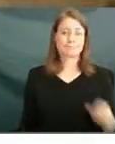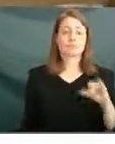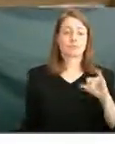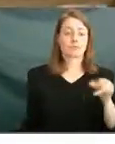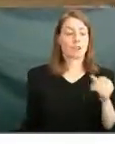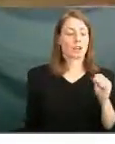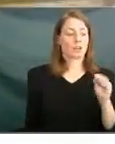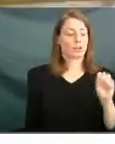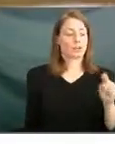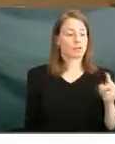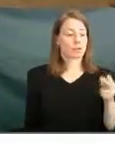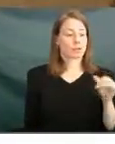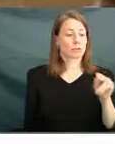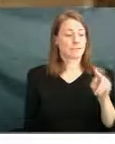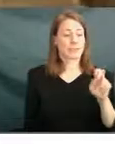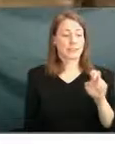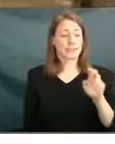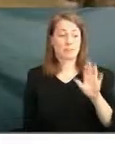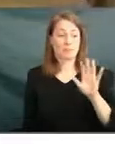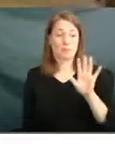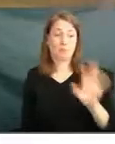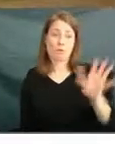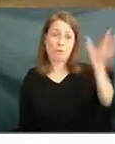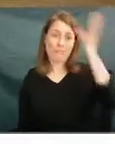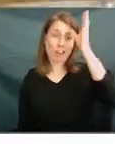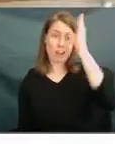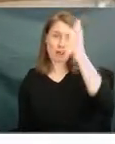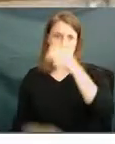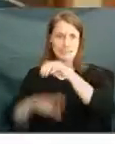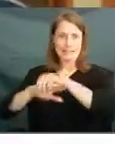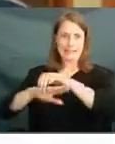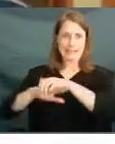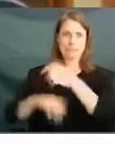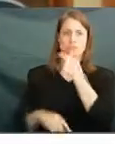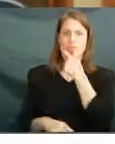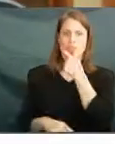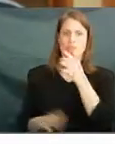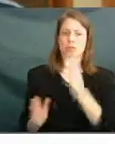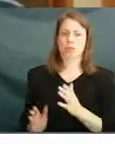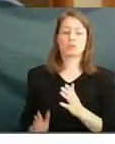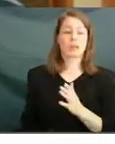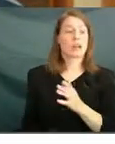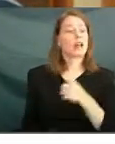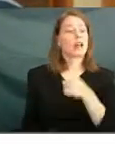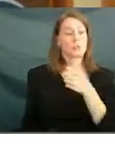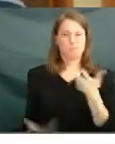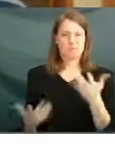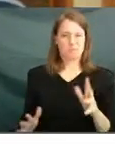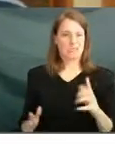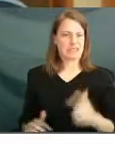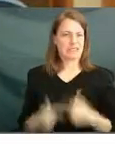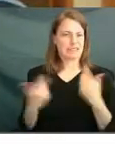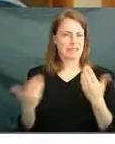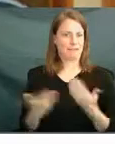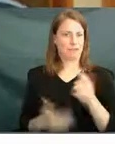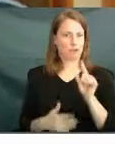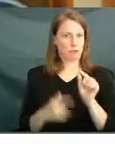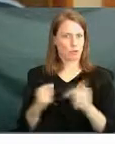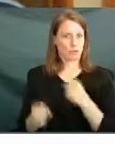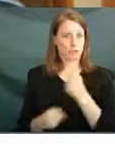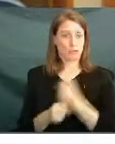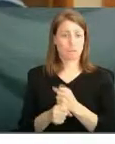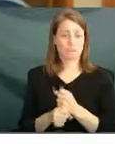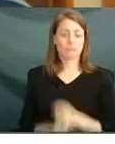He's put 3 children through the education system. It seems to me that they spend a lot more time on interpersonal relationships between